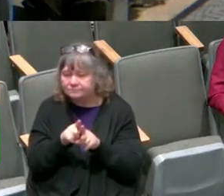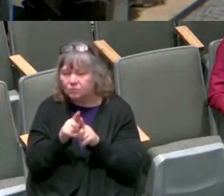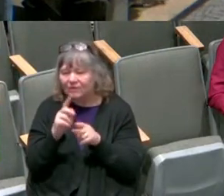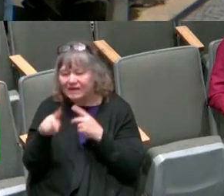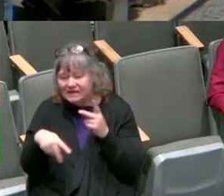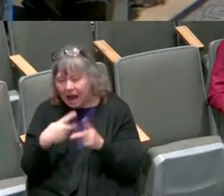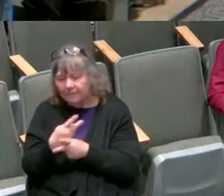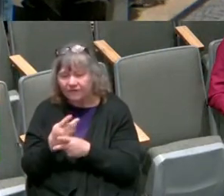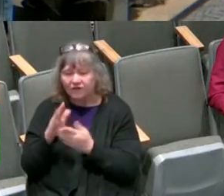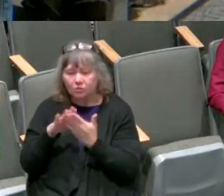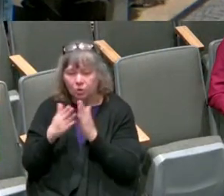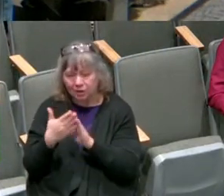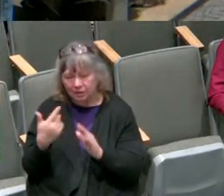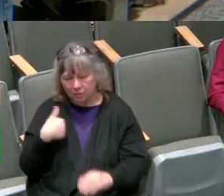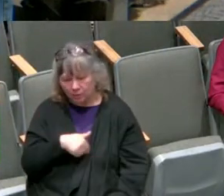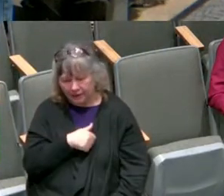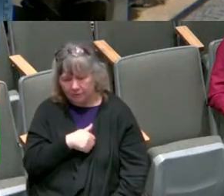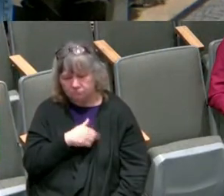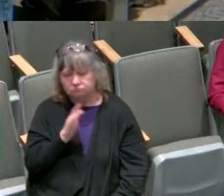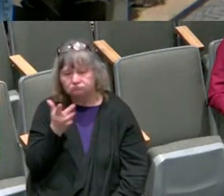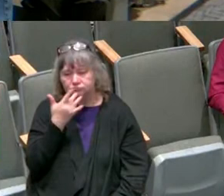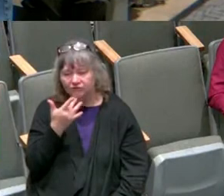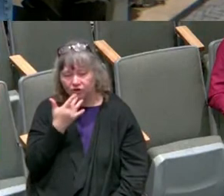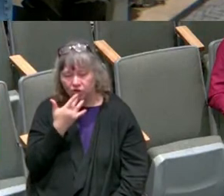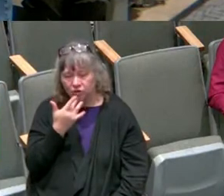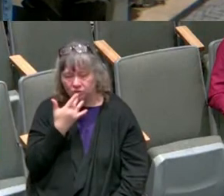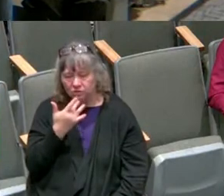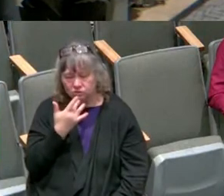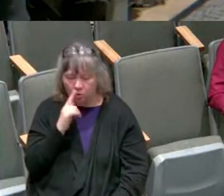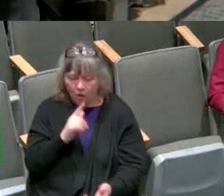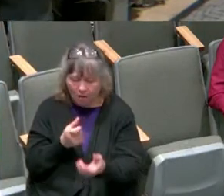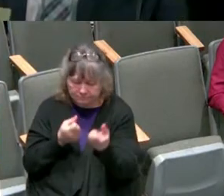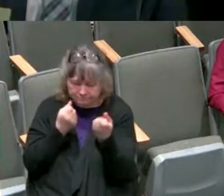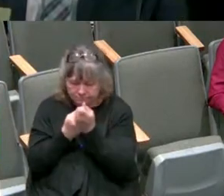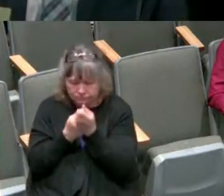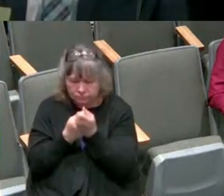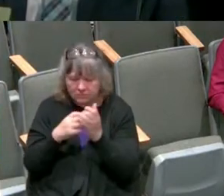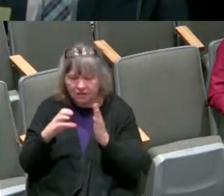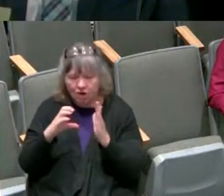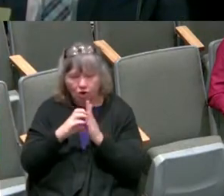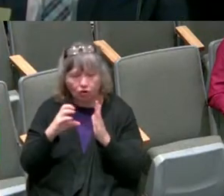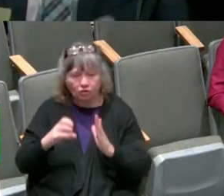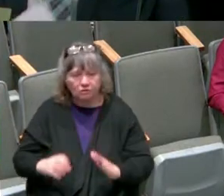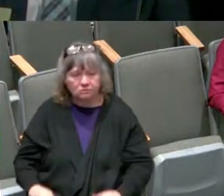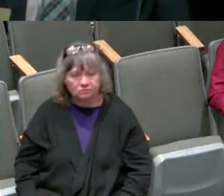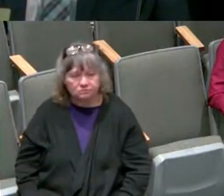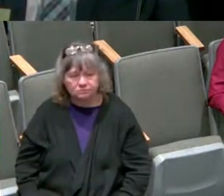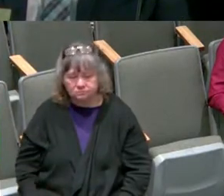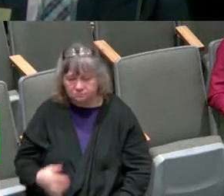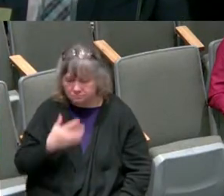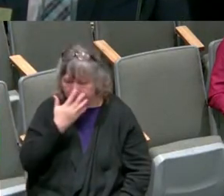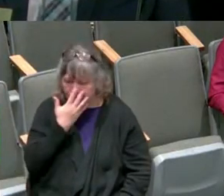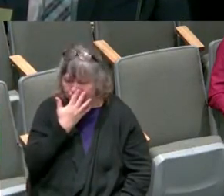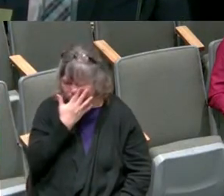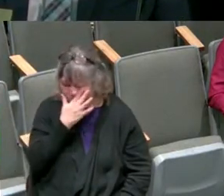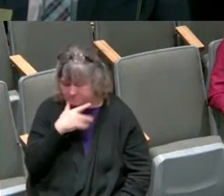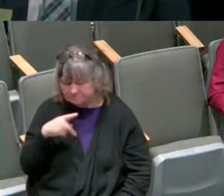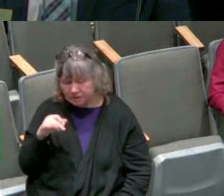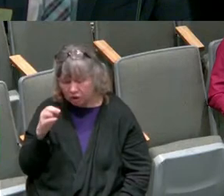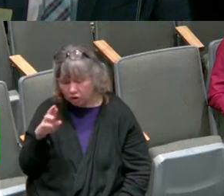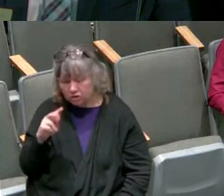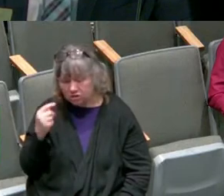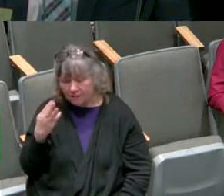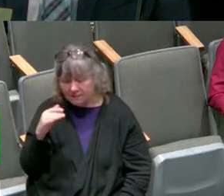the type of community that we want to have so speak in favor of the article things Peter Thomas